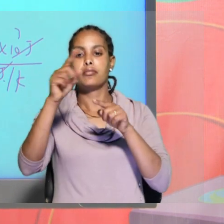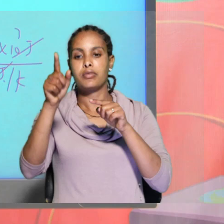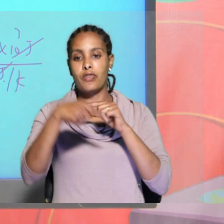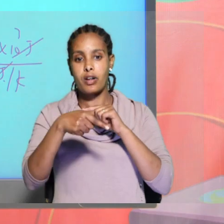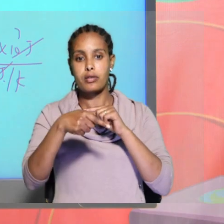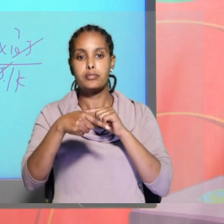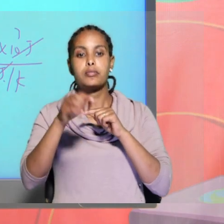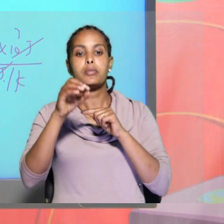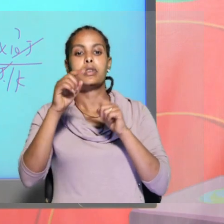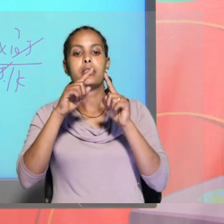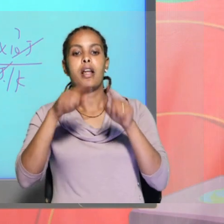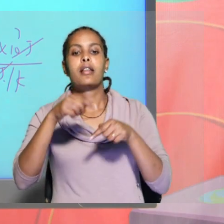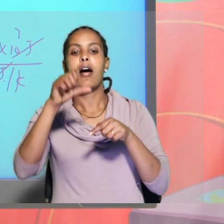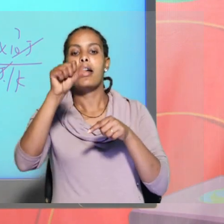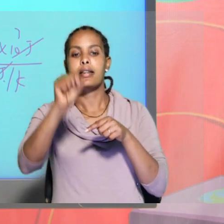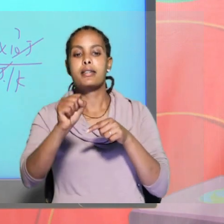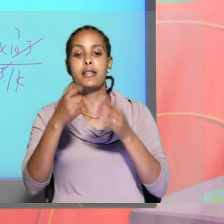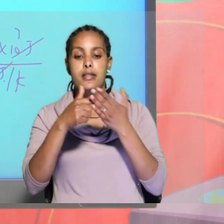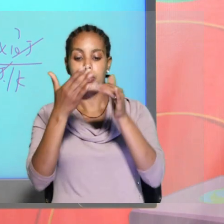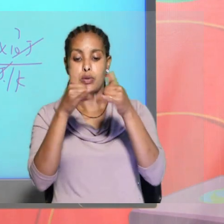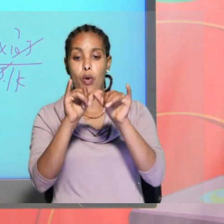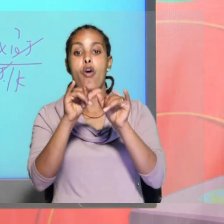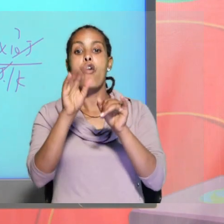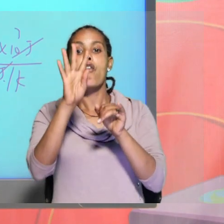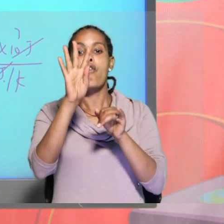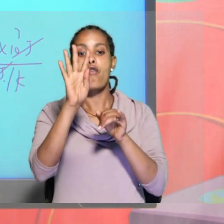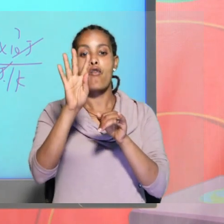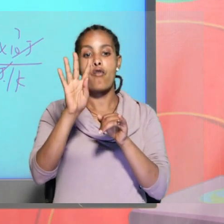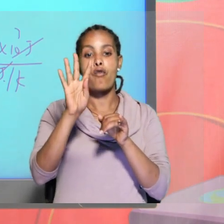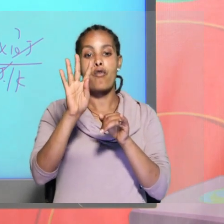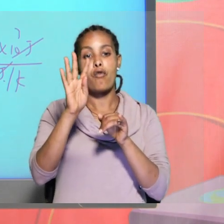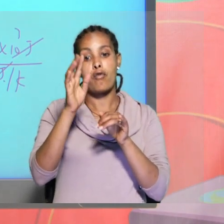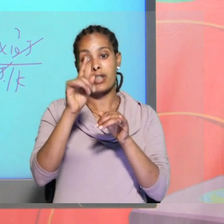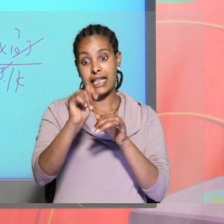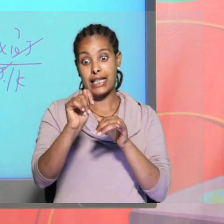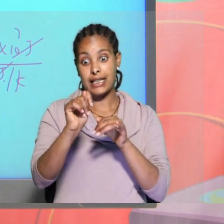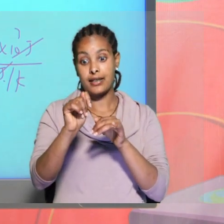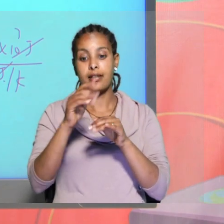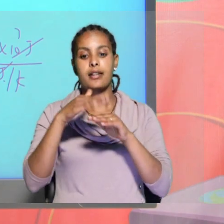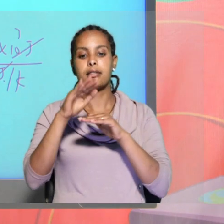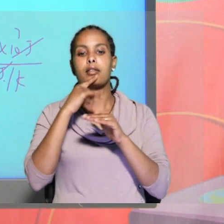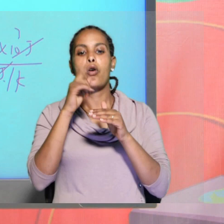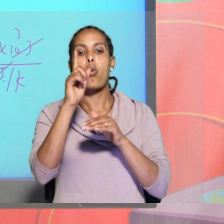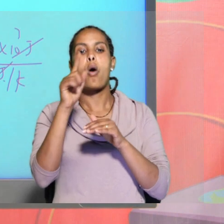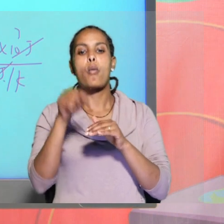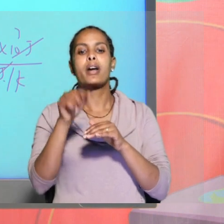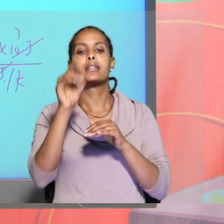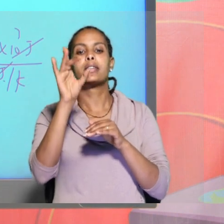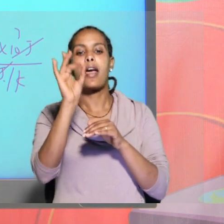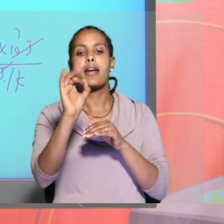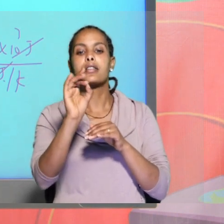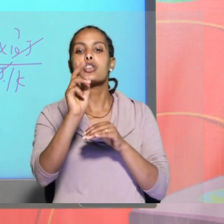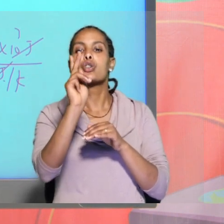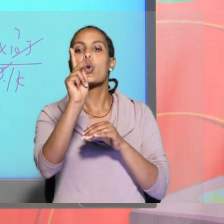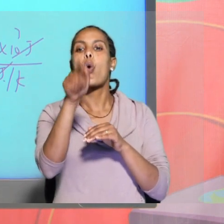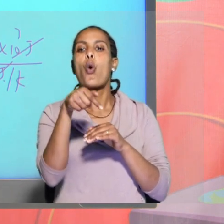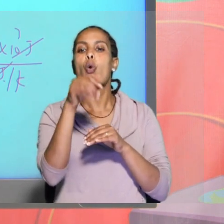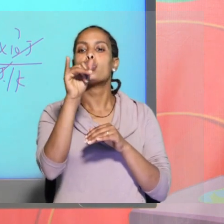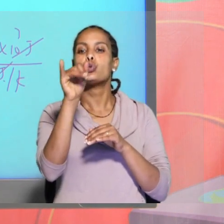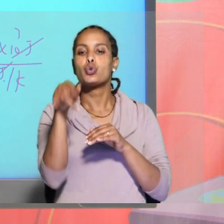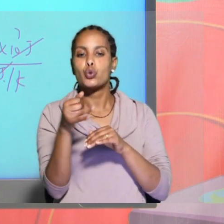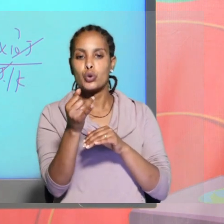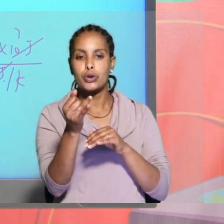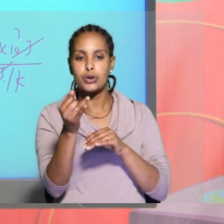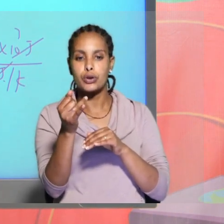reaction would be spontaneous. For T greater than delta H is 1.8 kilojoule.